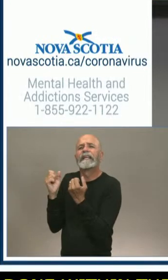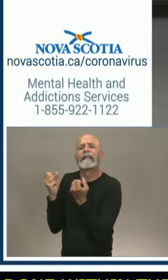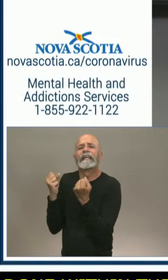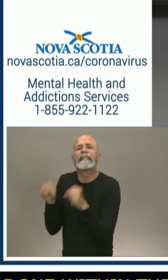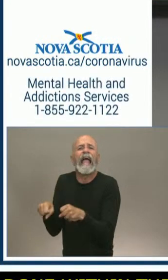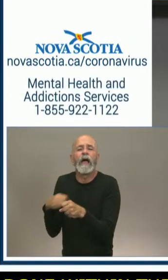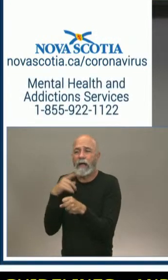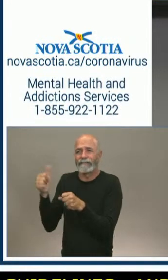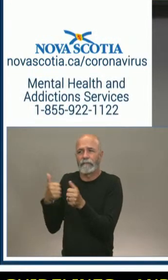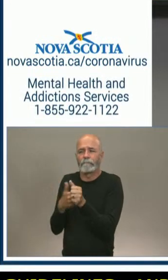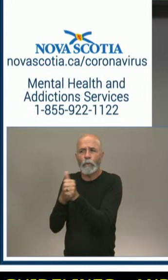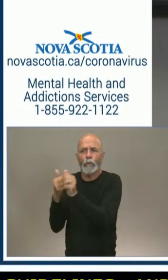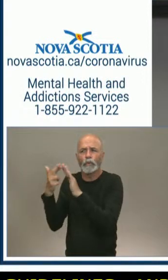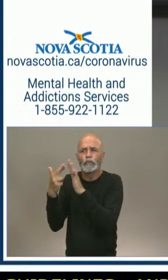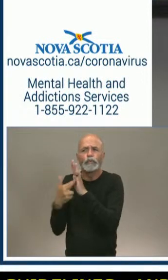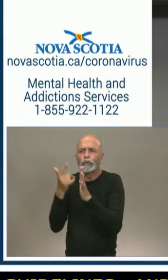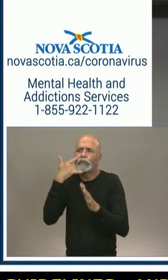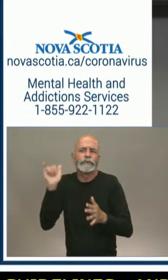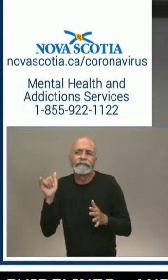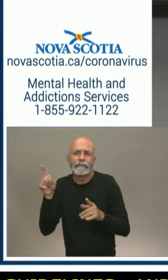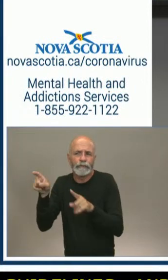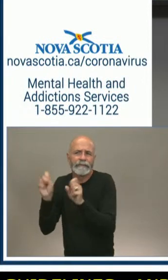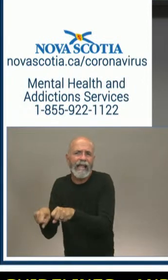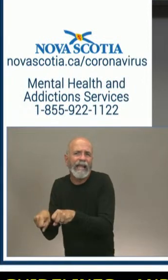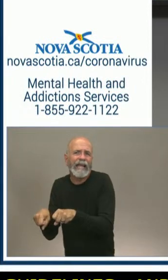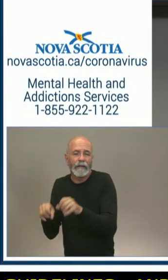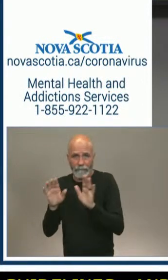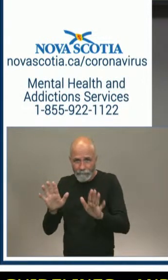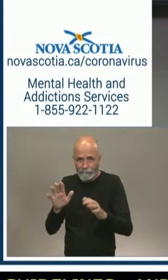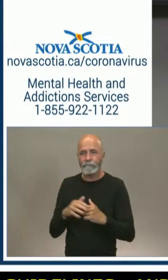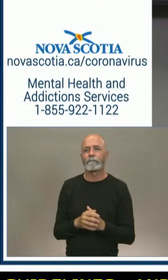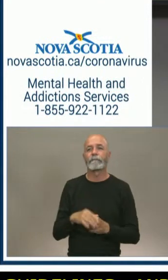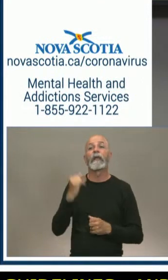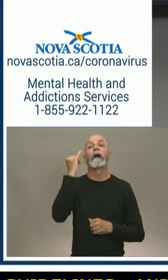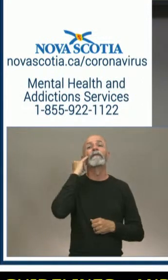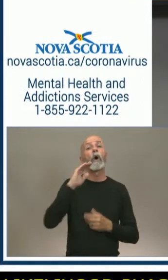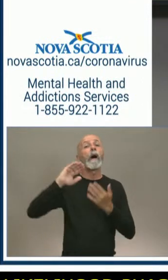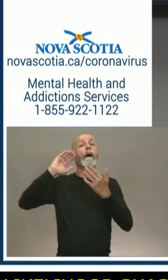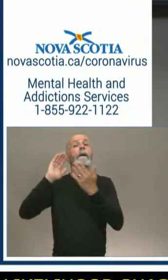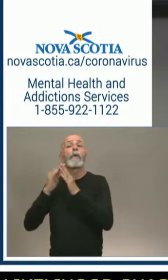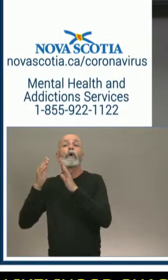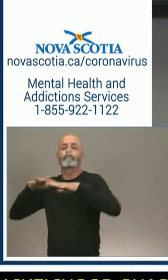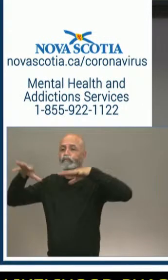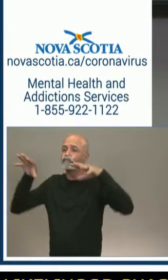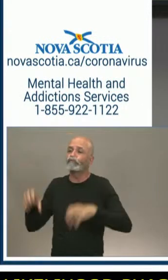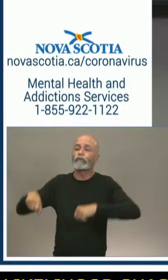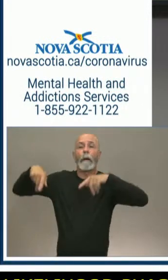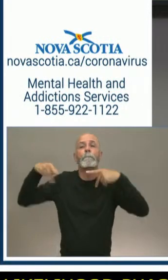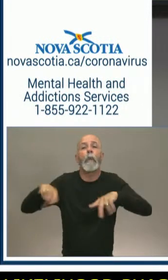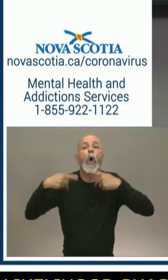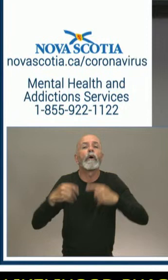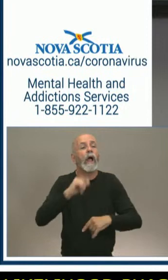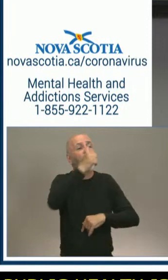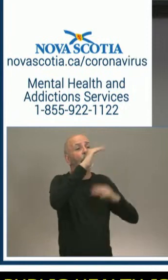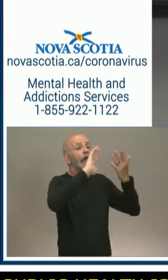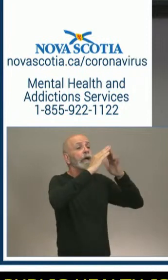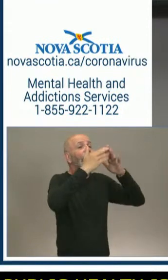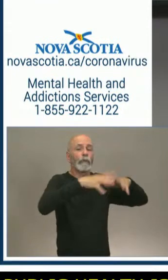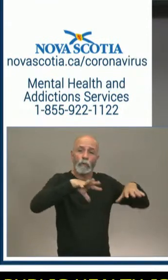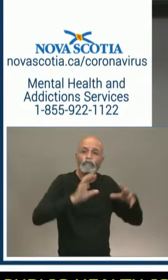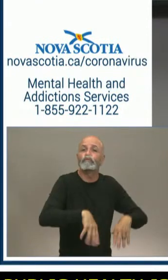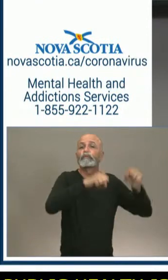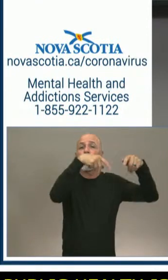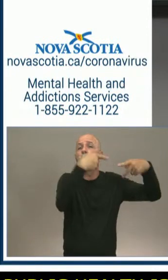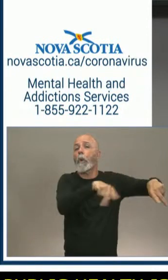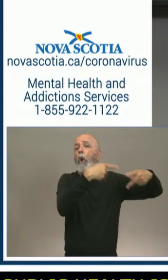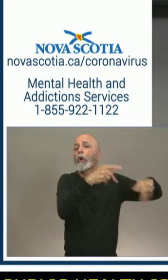plans. For anybody, community groups doing celebrations of graduates, I'd come back to my previous answer. Whatever is